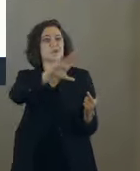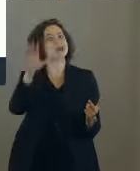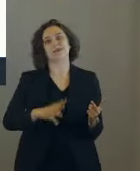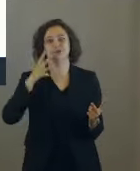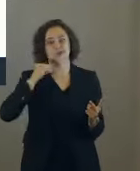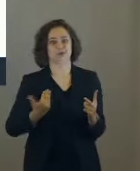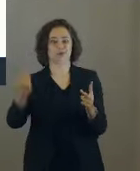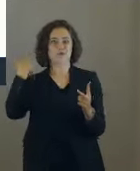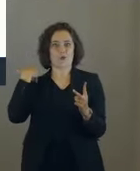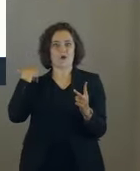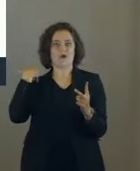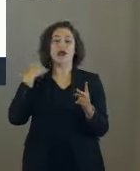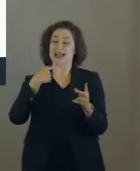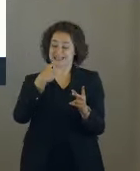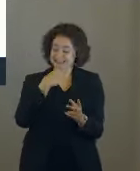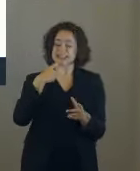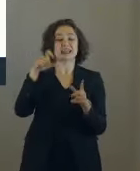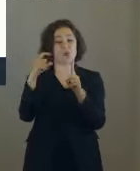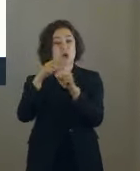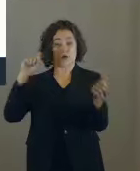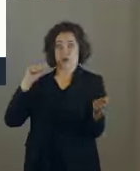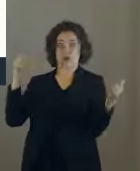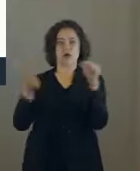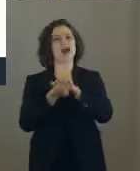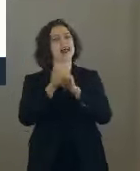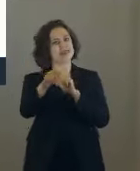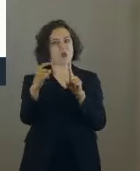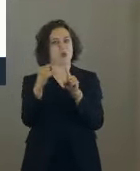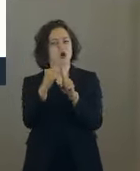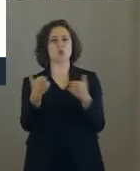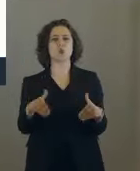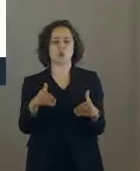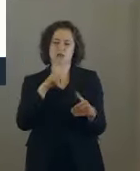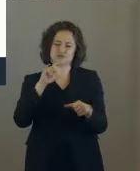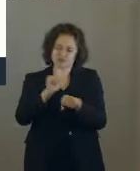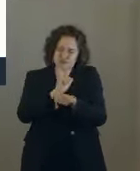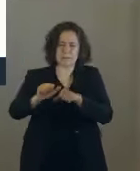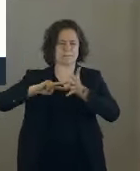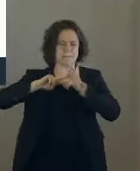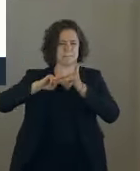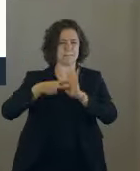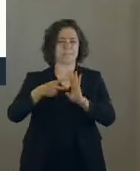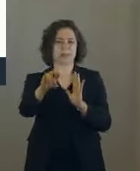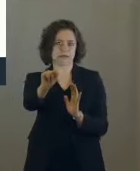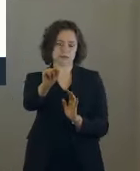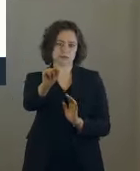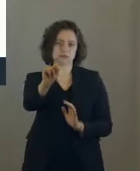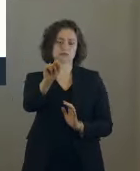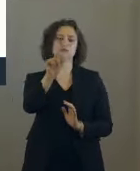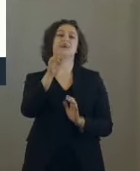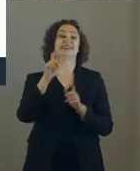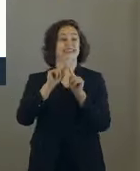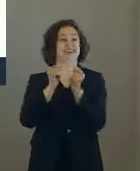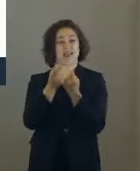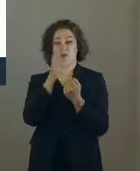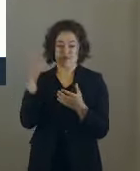department. Again, I use the word revolutionary, and I don't use that word lightly. The leadership team that has come in has revolutionized